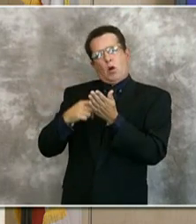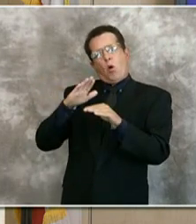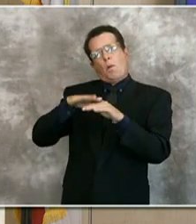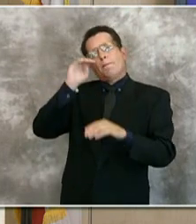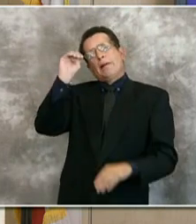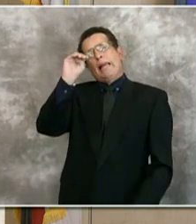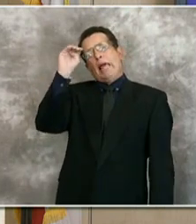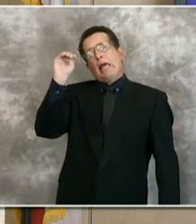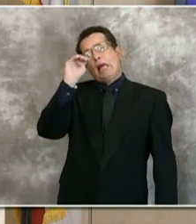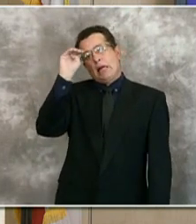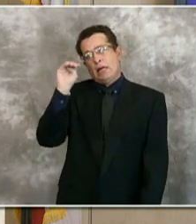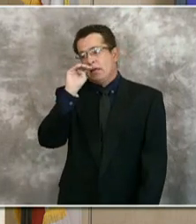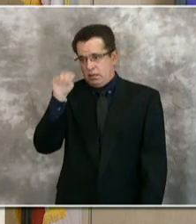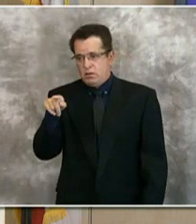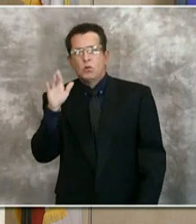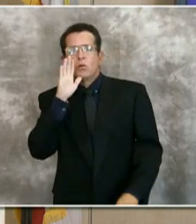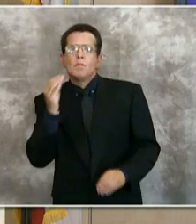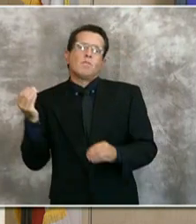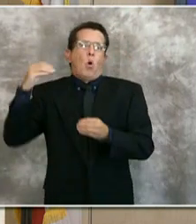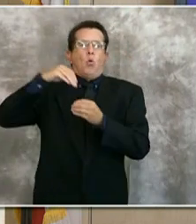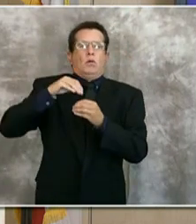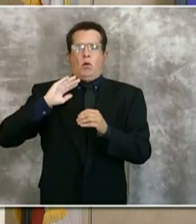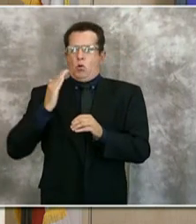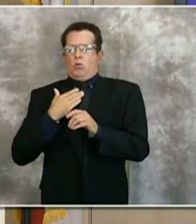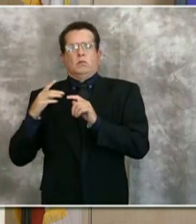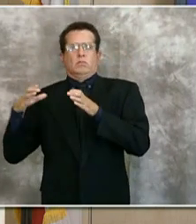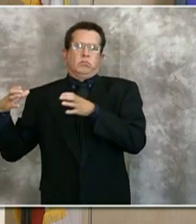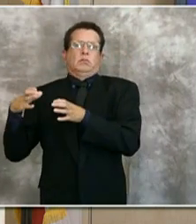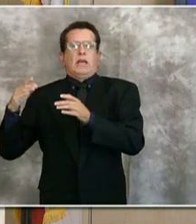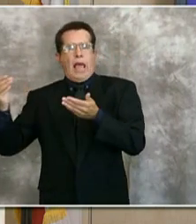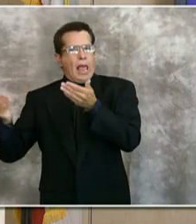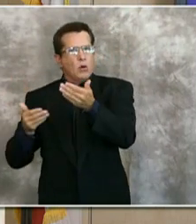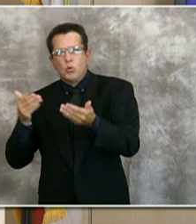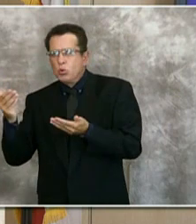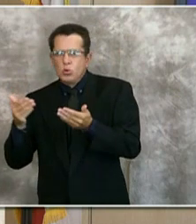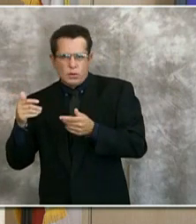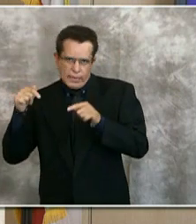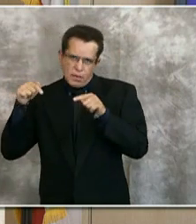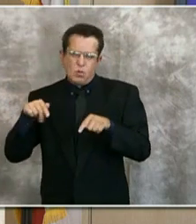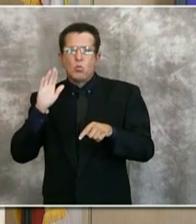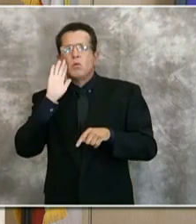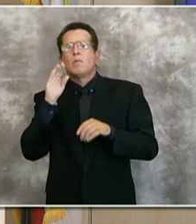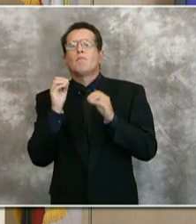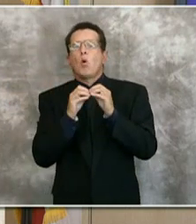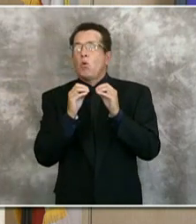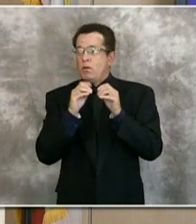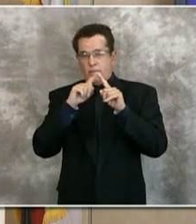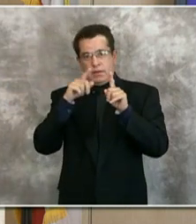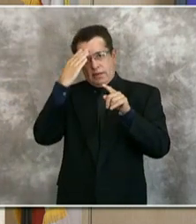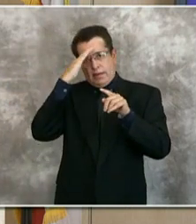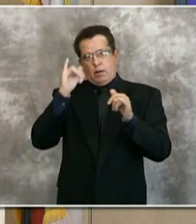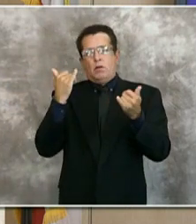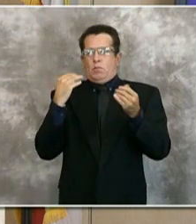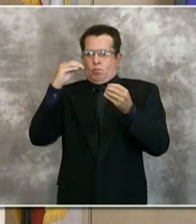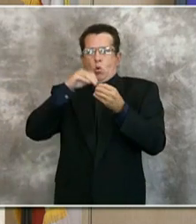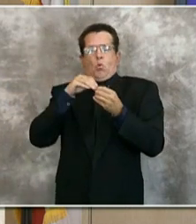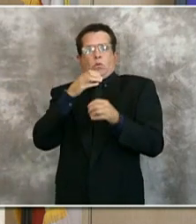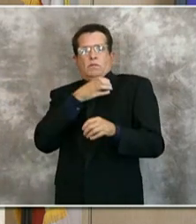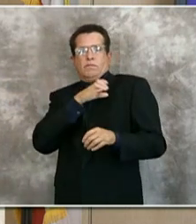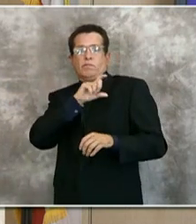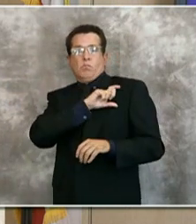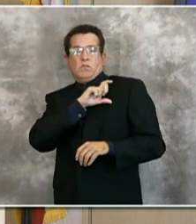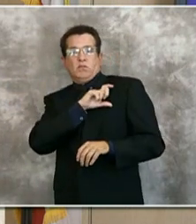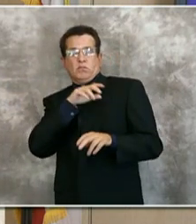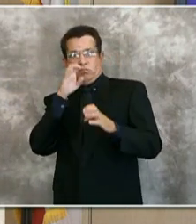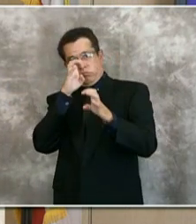to more than double the number of case investigators. And as Chairman Cox just mentioned, we know that we have to do more around enforcement. There have been